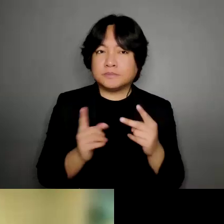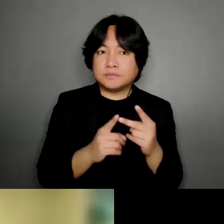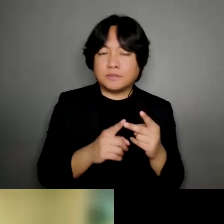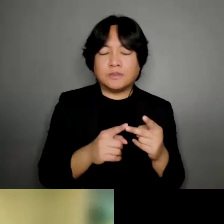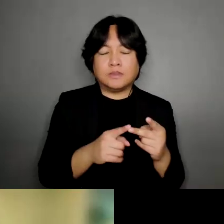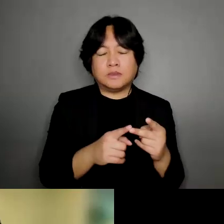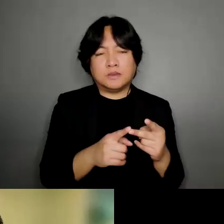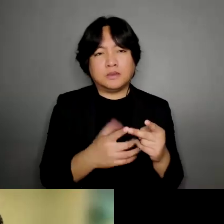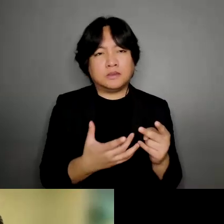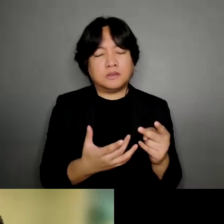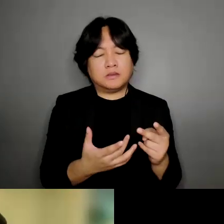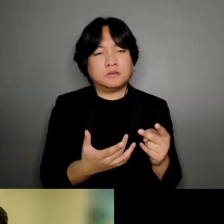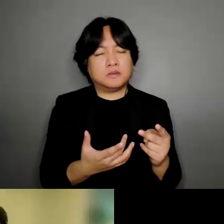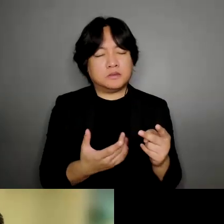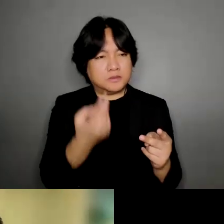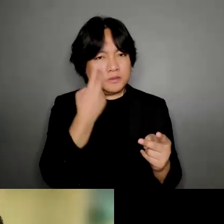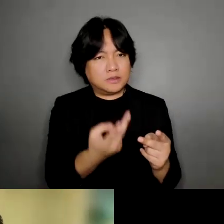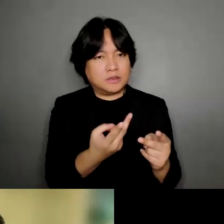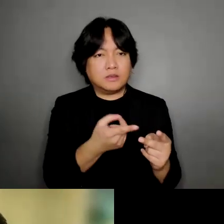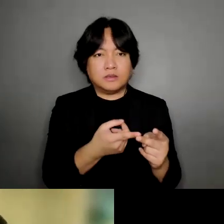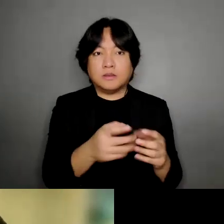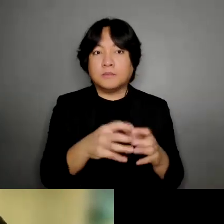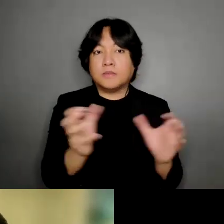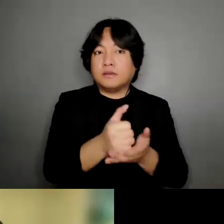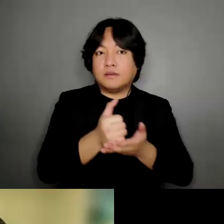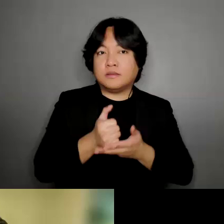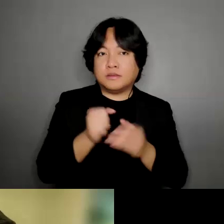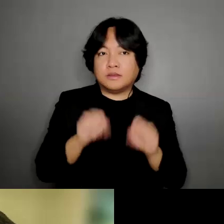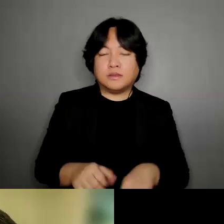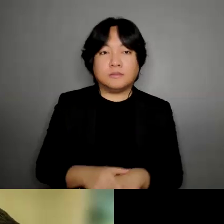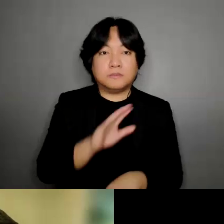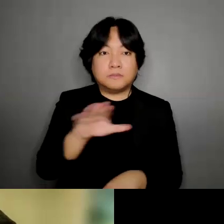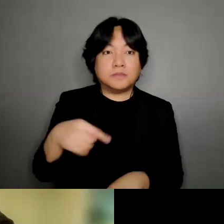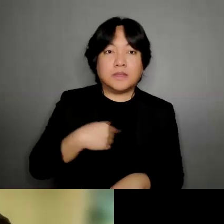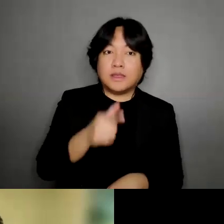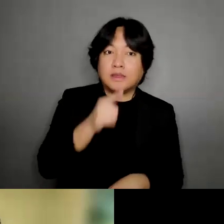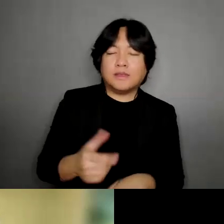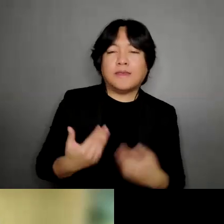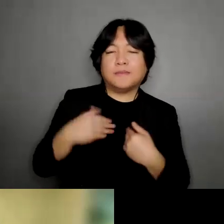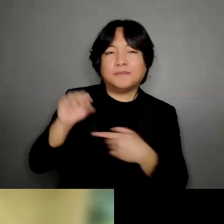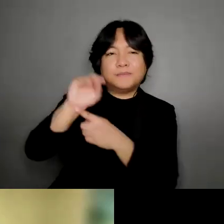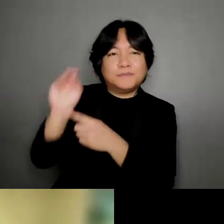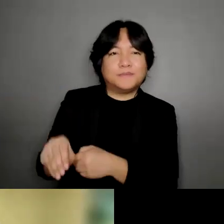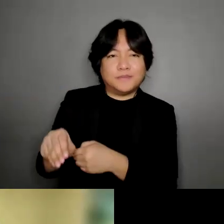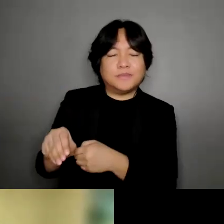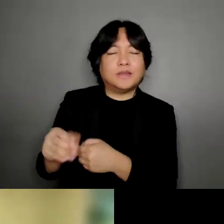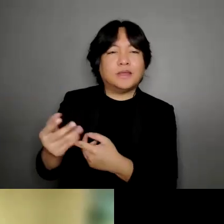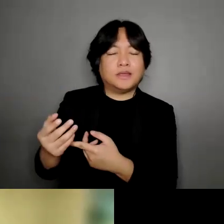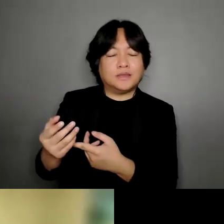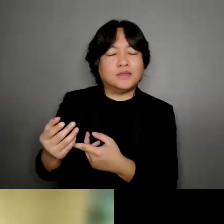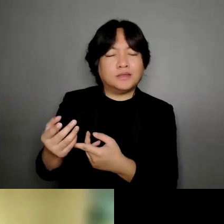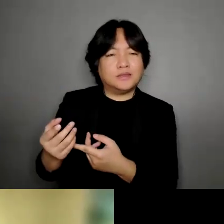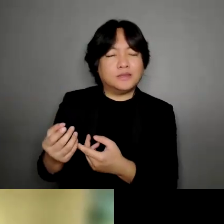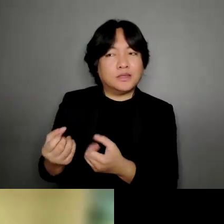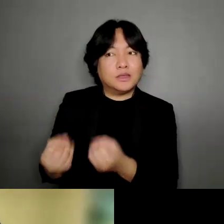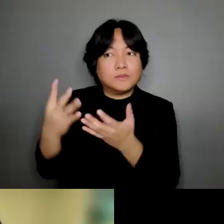ko very helpful for me. I'm very lucky kasi statistics yung inaral ko. So I'm lucky in a